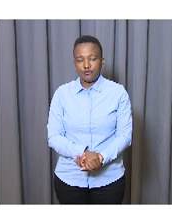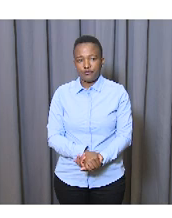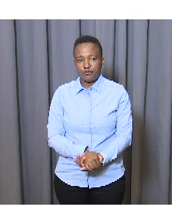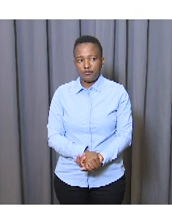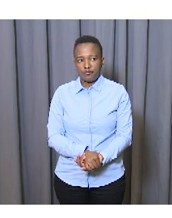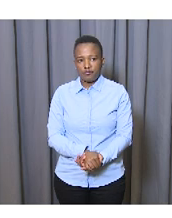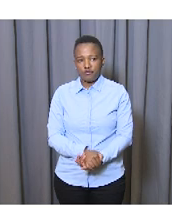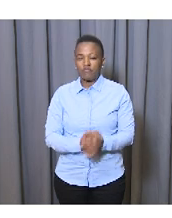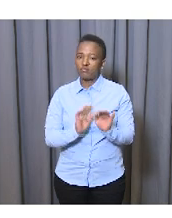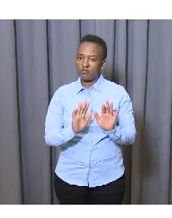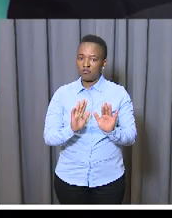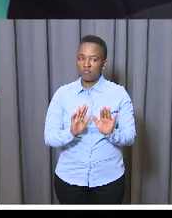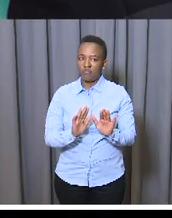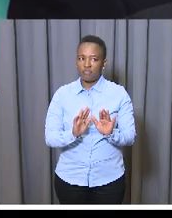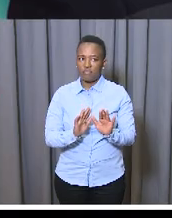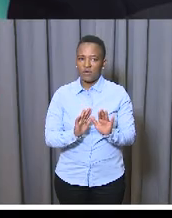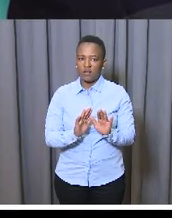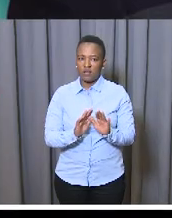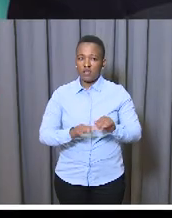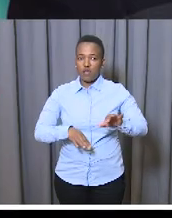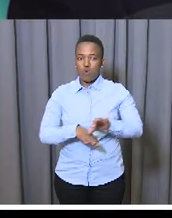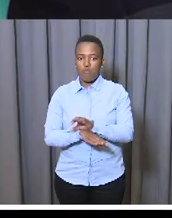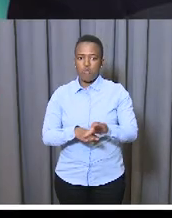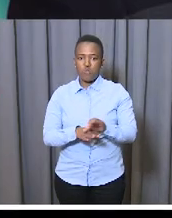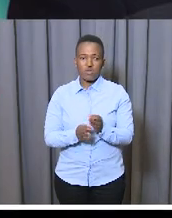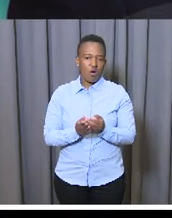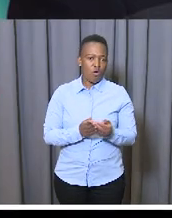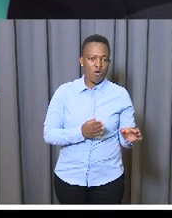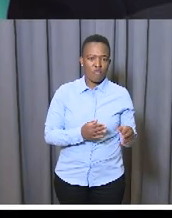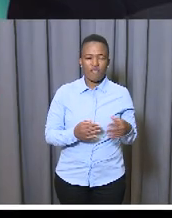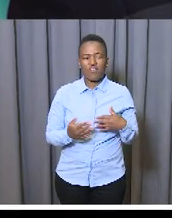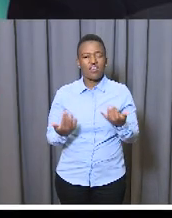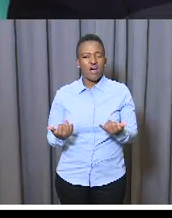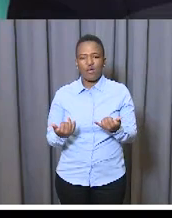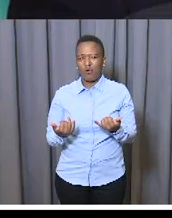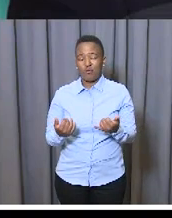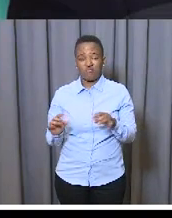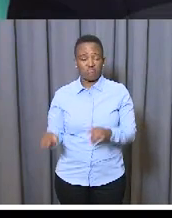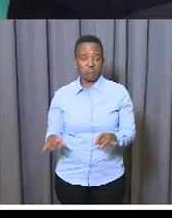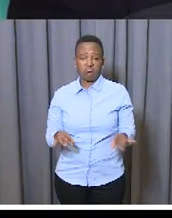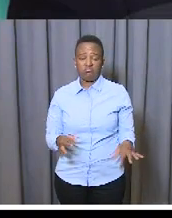Just give us a minute. Someone removed the computer here, and now we're struggling.